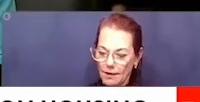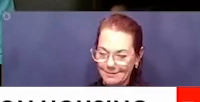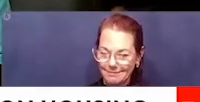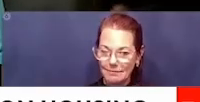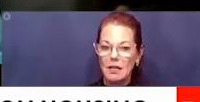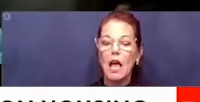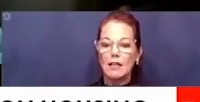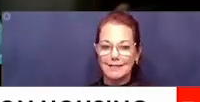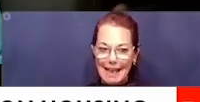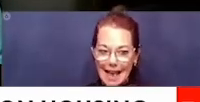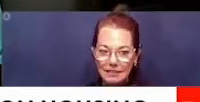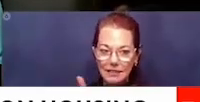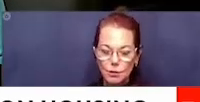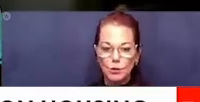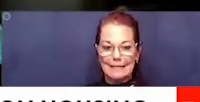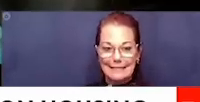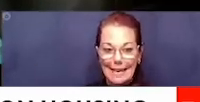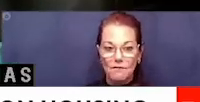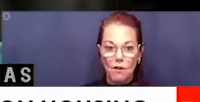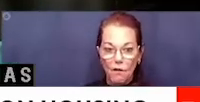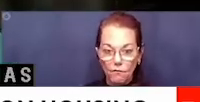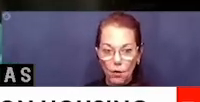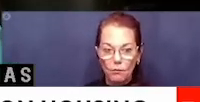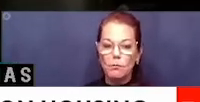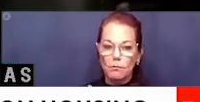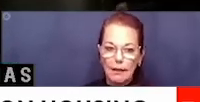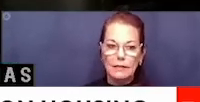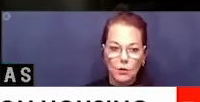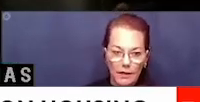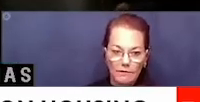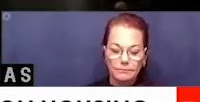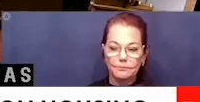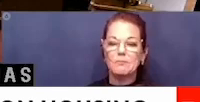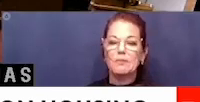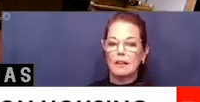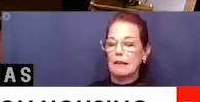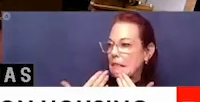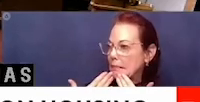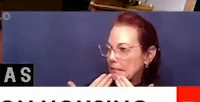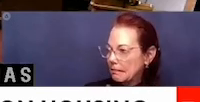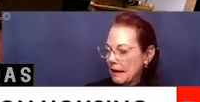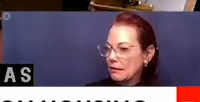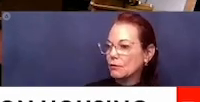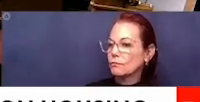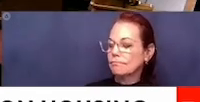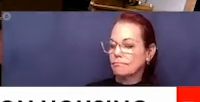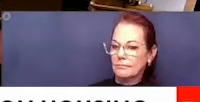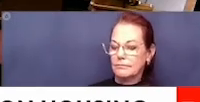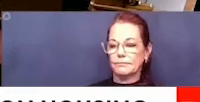and affordable place to live. Again, thank you, Mr. Chairman. Senator Warren, thanks very much, and thanks for being with us today.